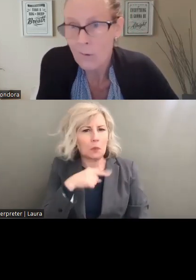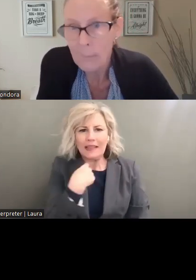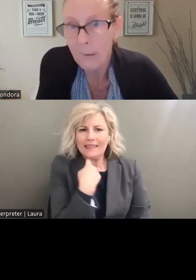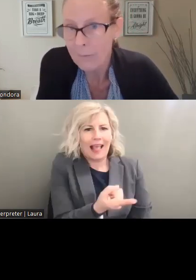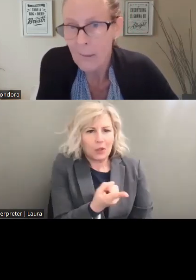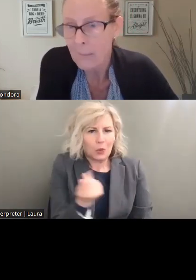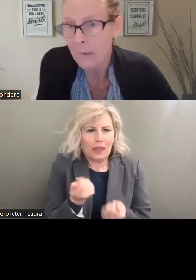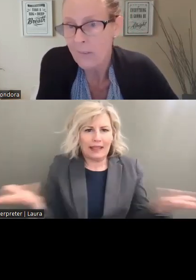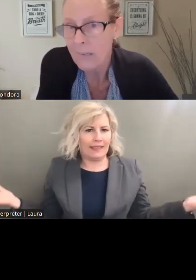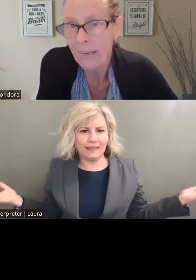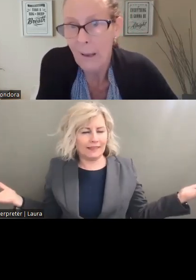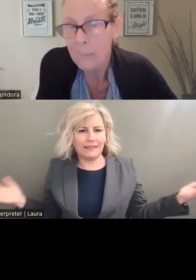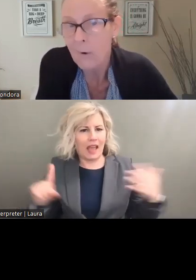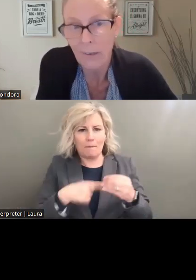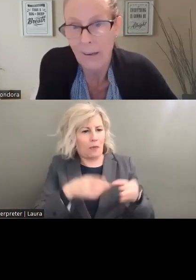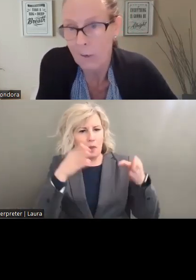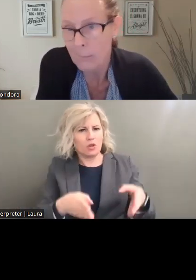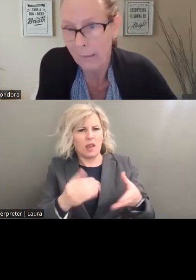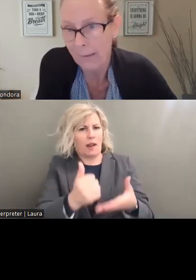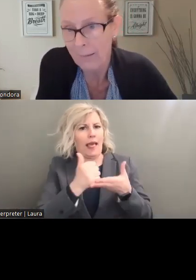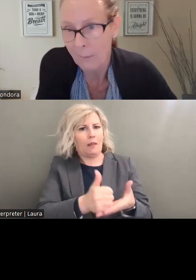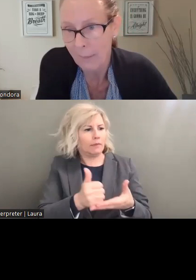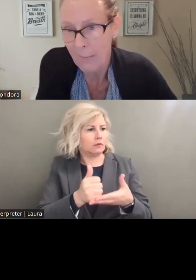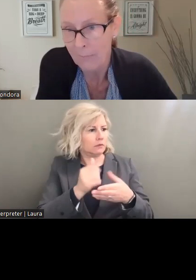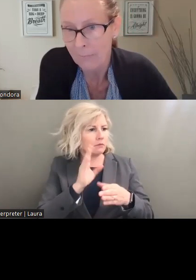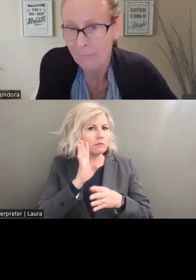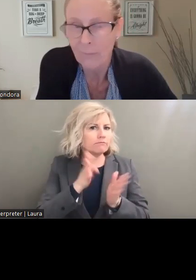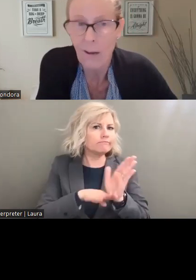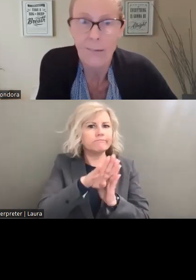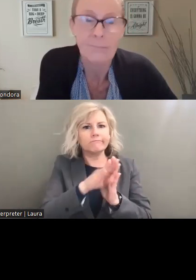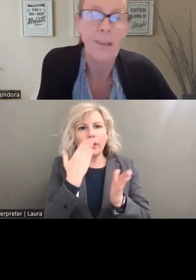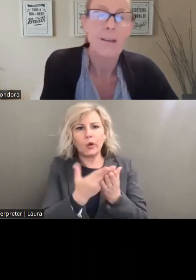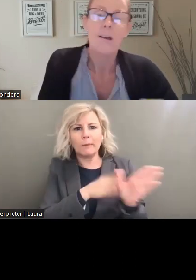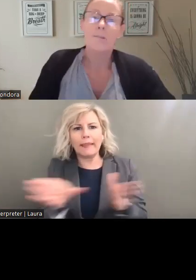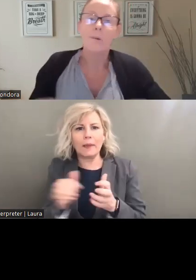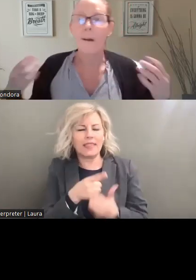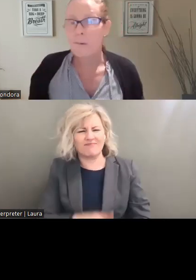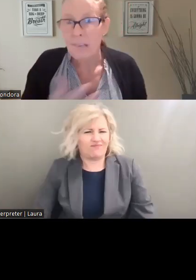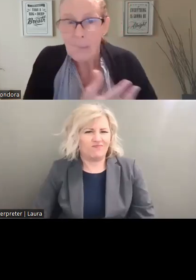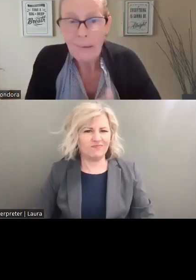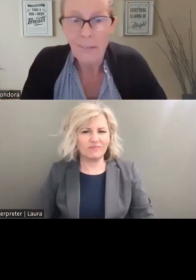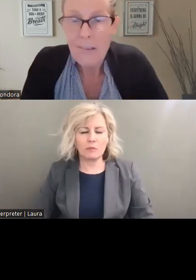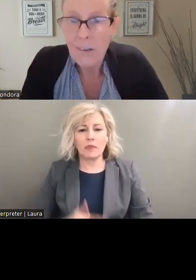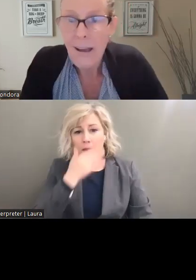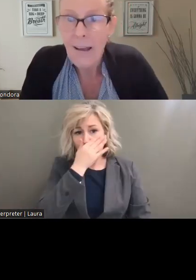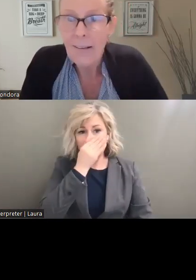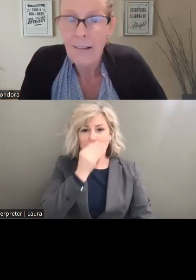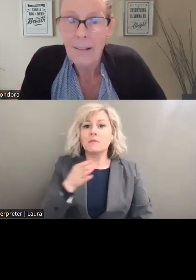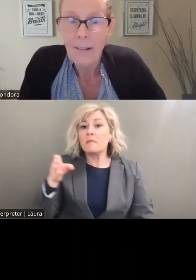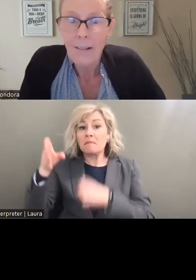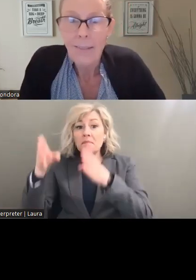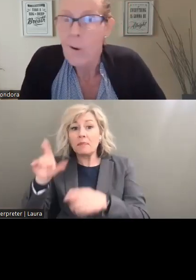anything descriptive about a person that's going to help you create a good plan with them. Okay. So what you see up here, these are